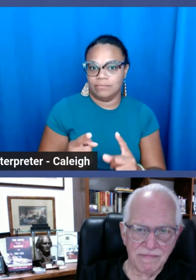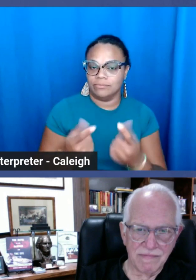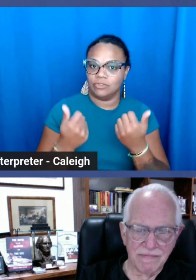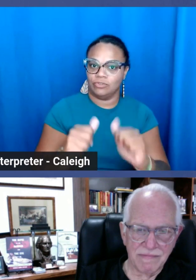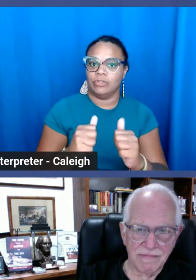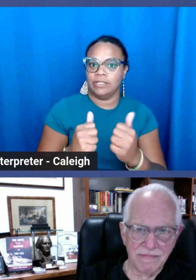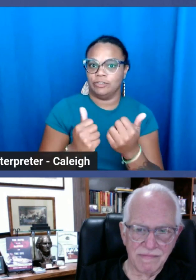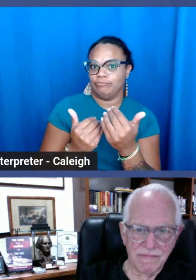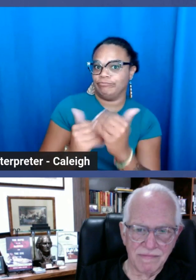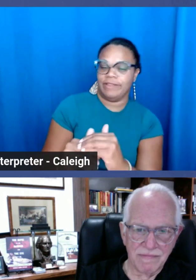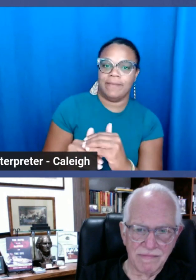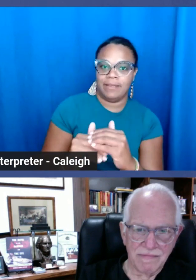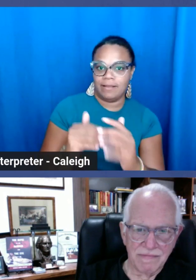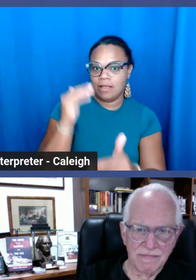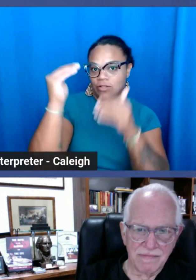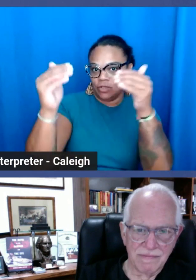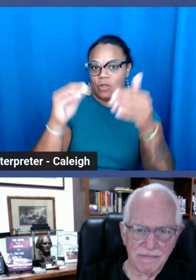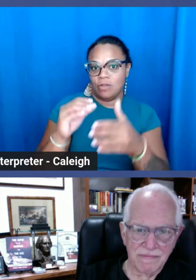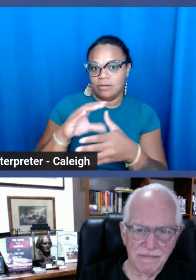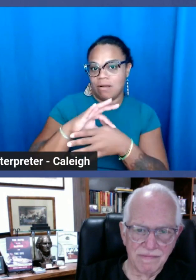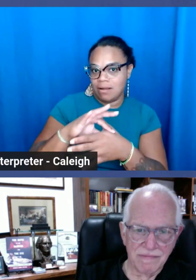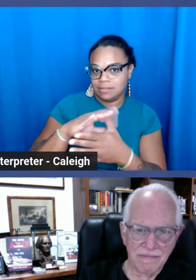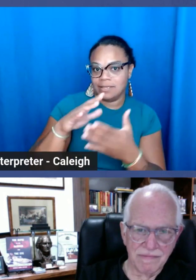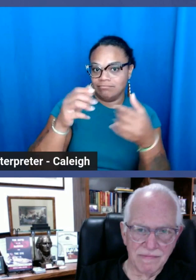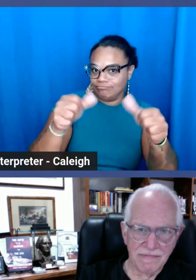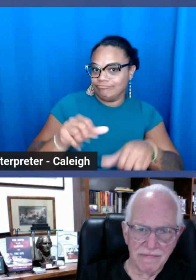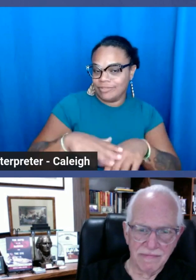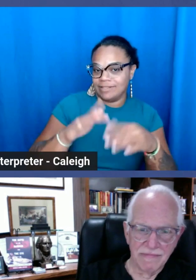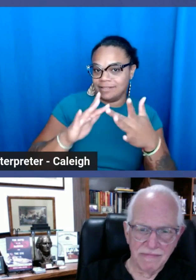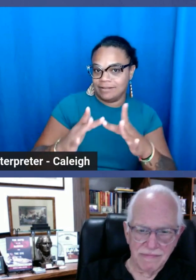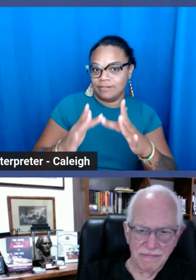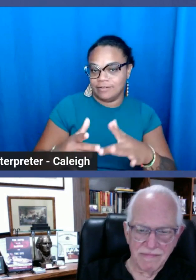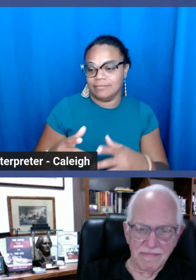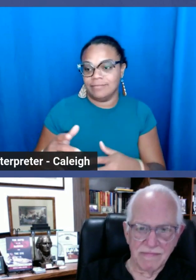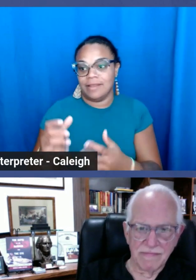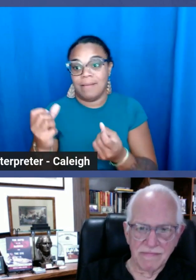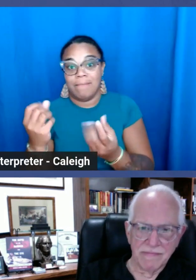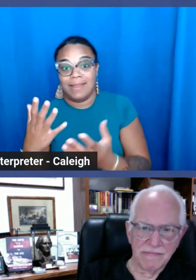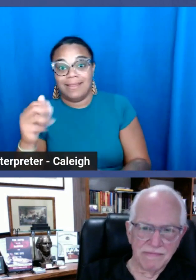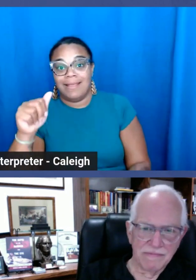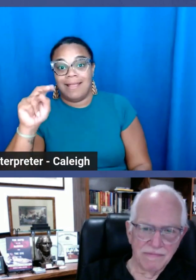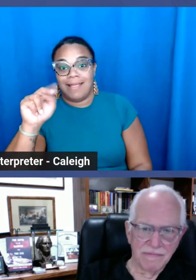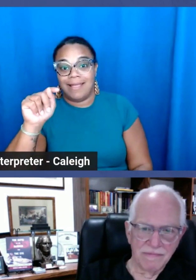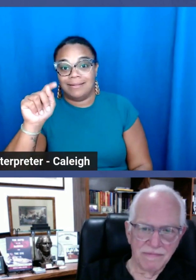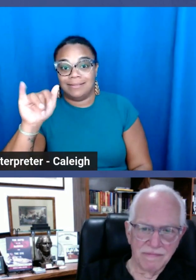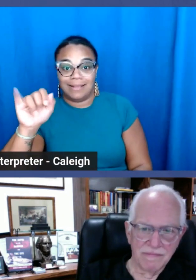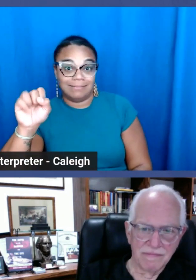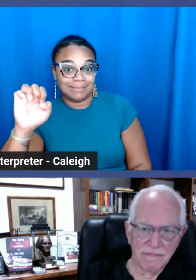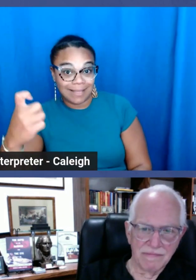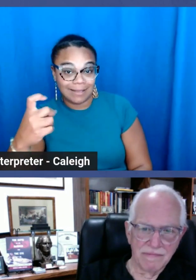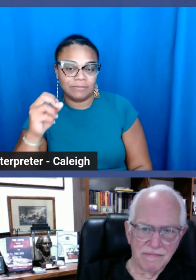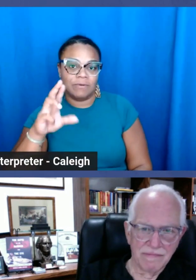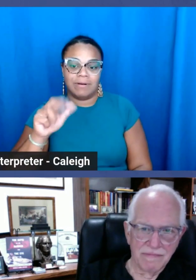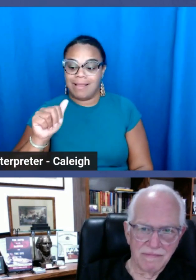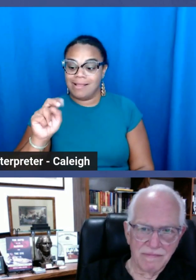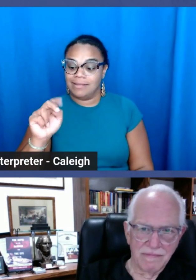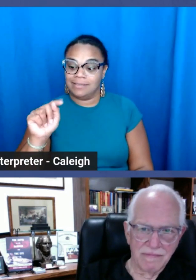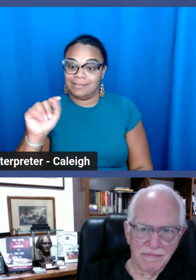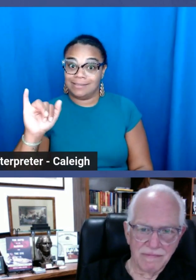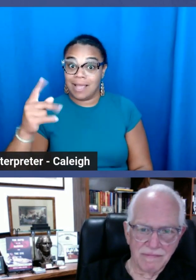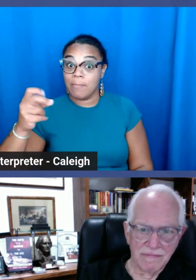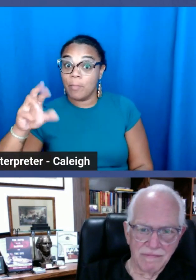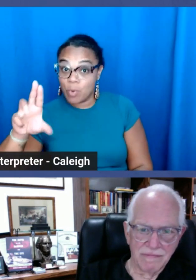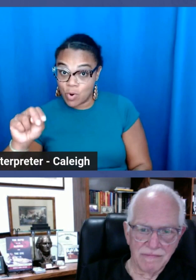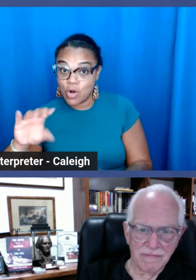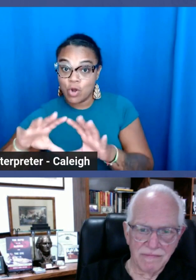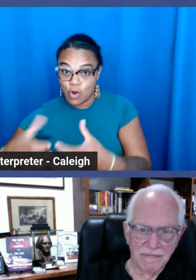adult content on the internet. A lot of the anti-sex, anti-porn groups are behind these laws, and they want